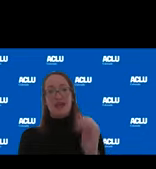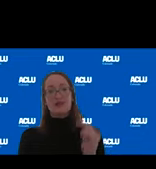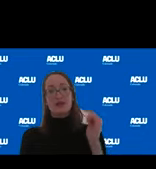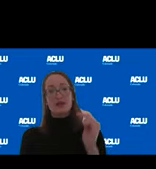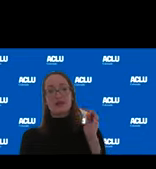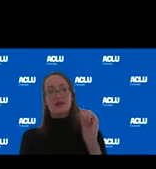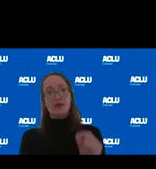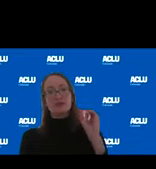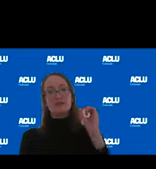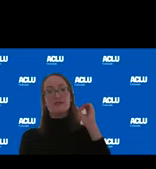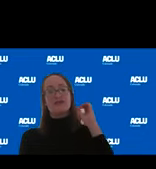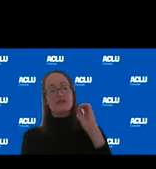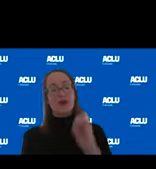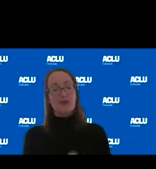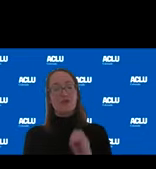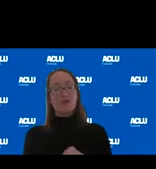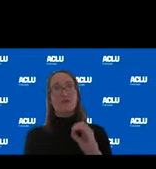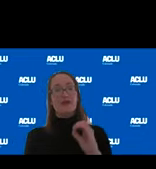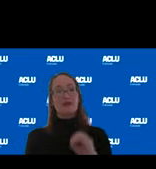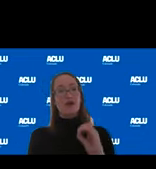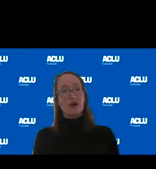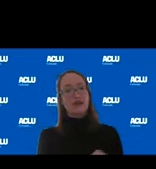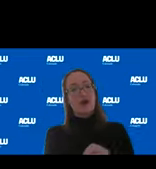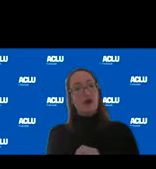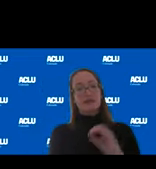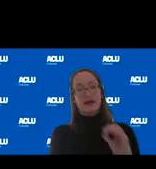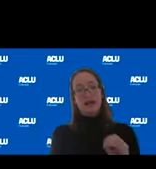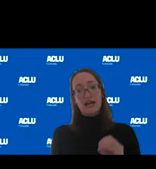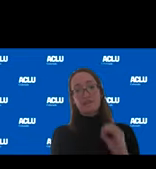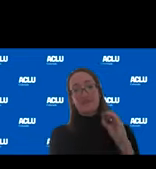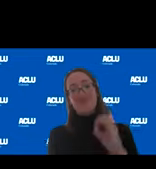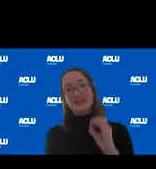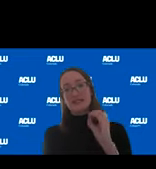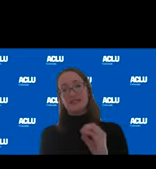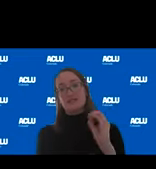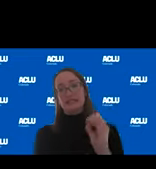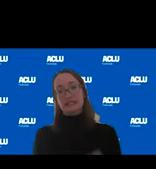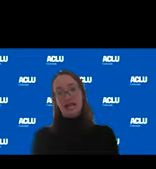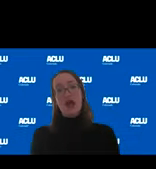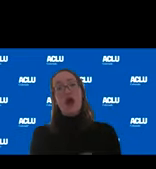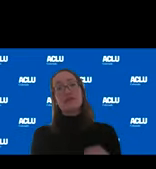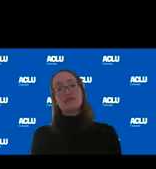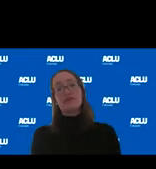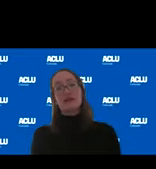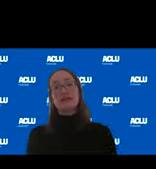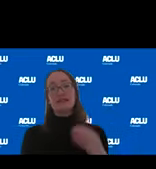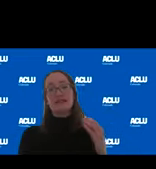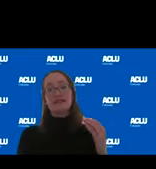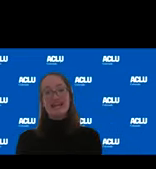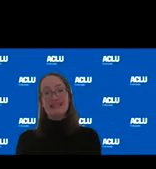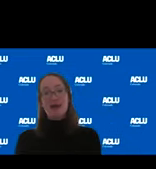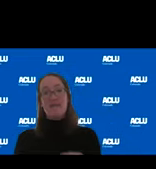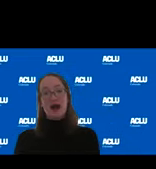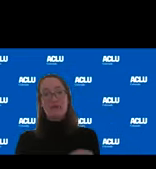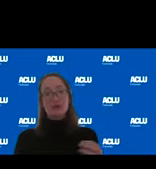that the right to vote has been fought for very hard our entire lives, and that fight continues today. Often that fight is